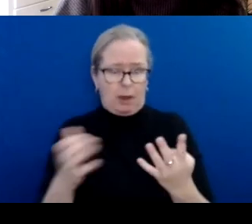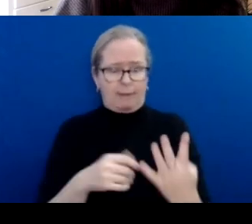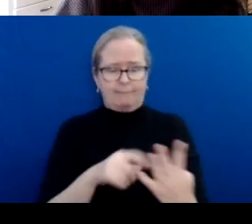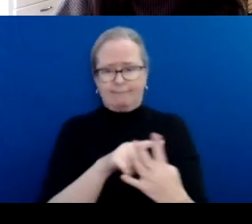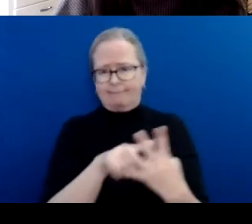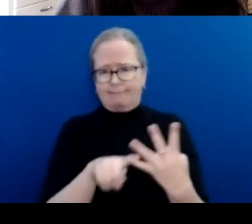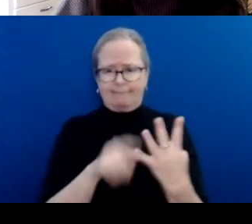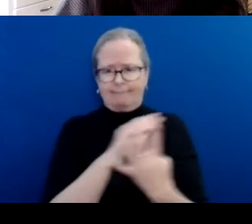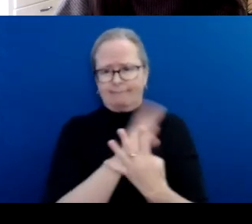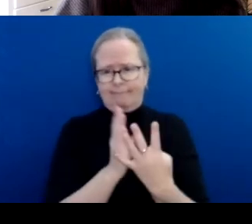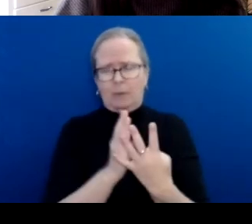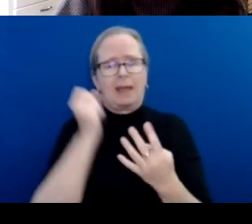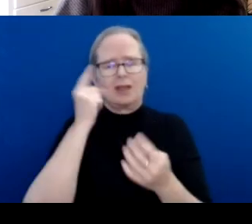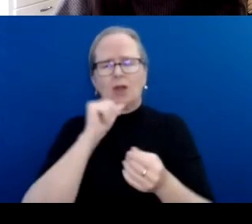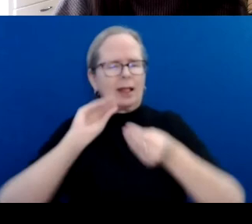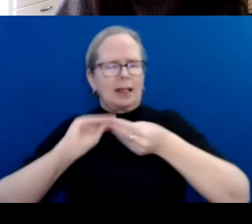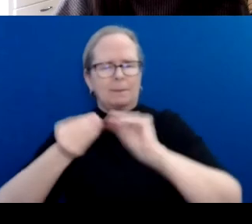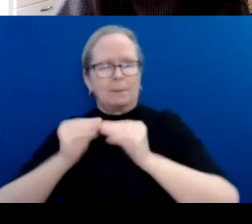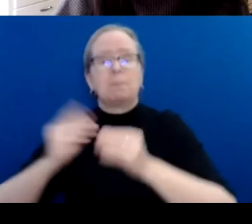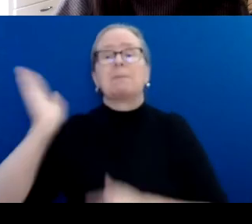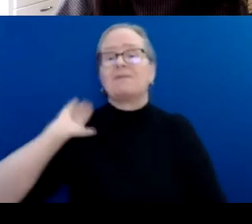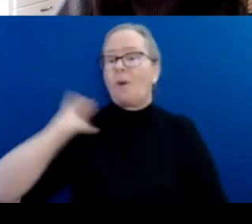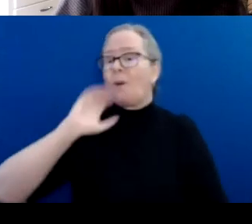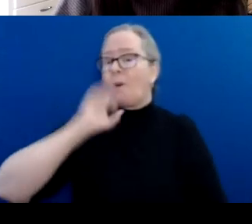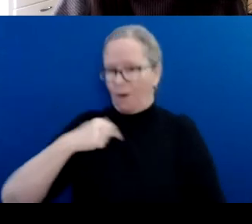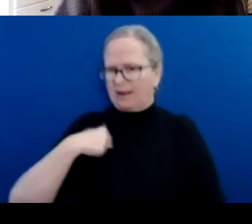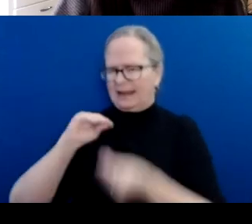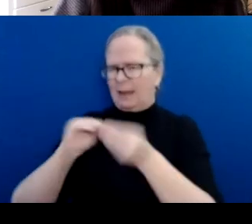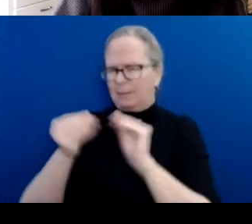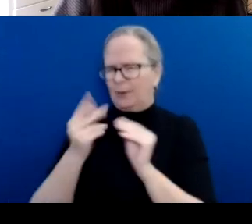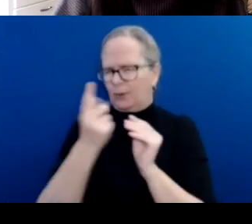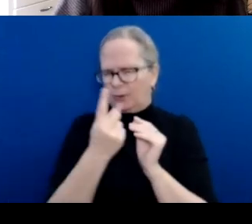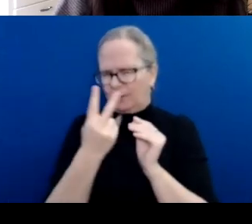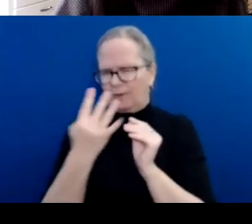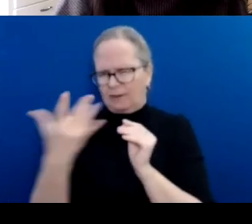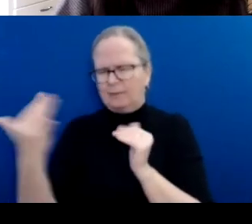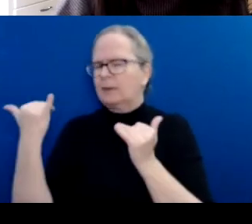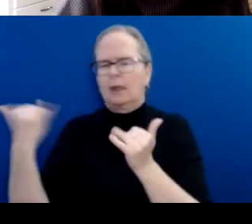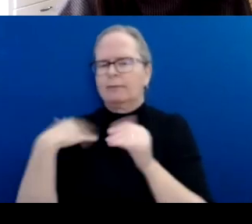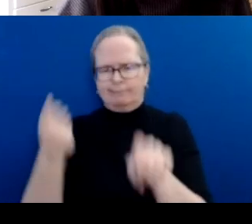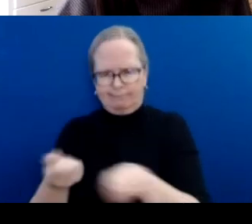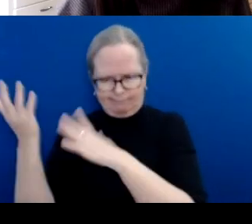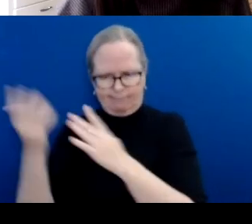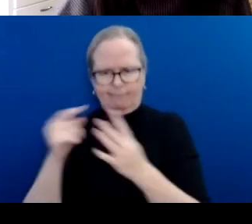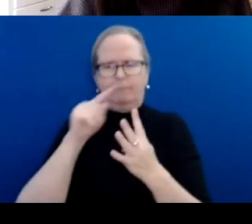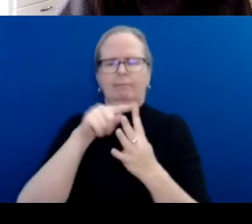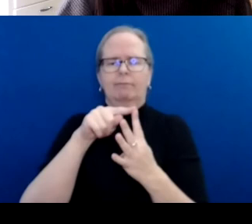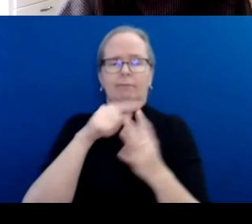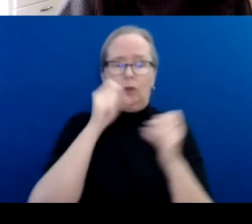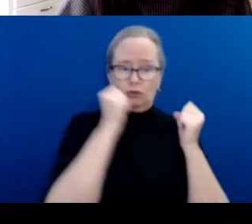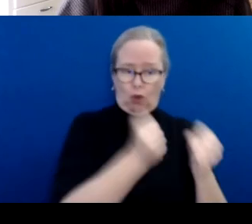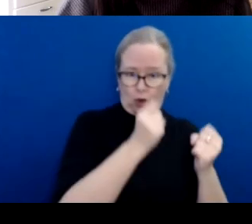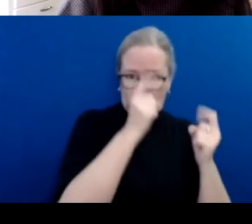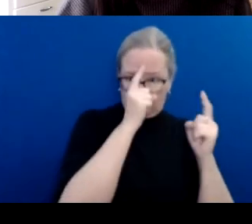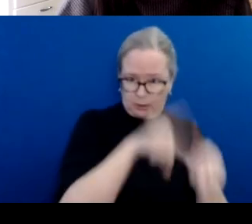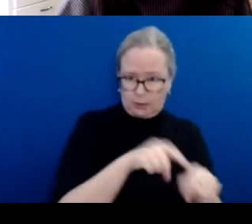or numerical scales, in an attempt to tie assessor evaluations more directly to the criteria of